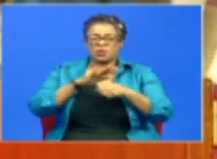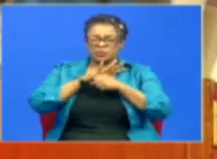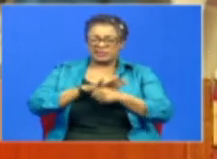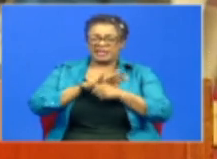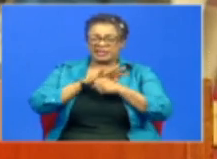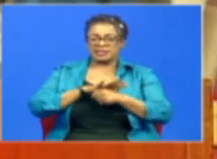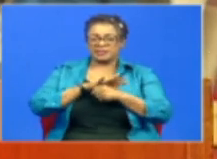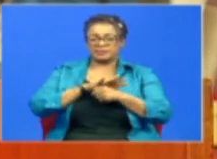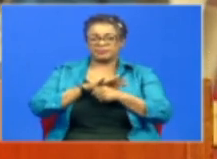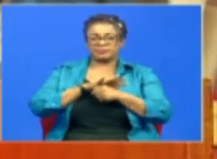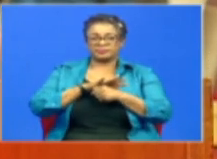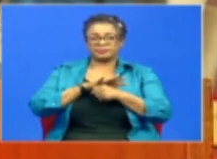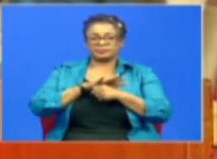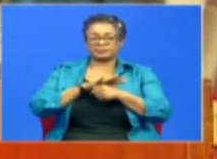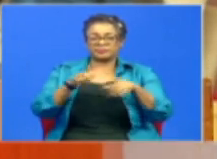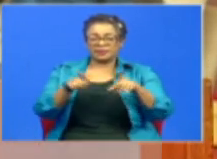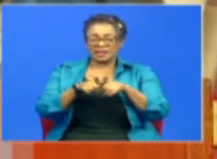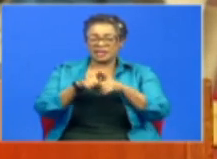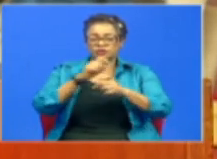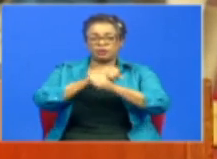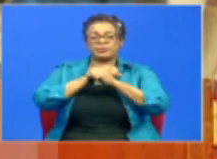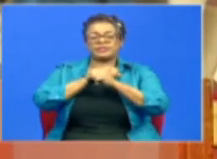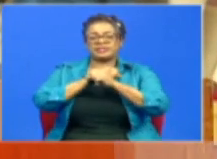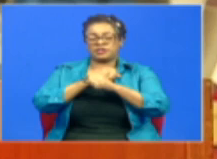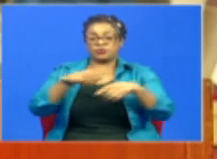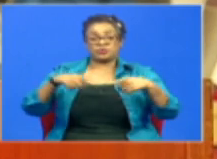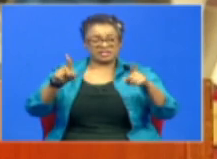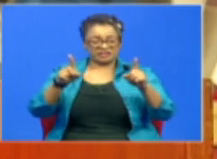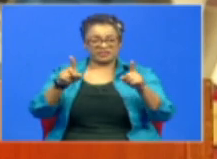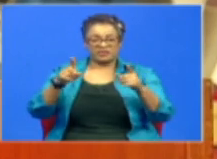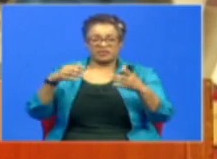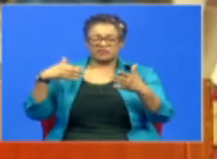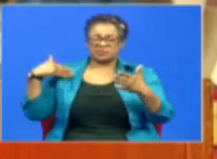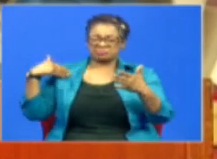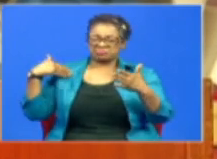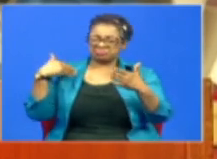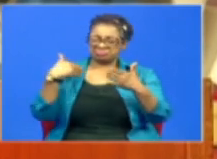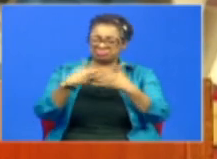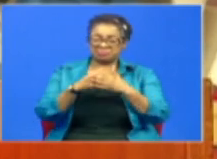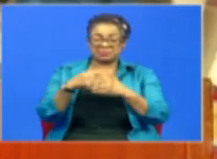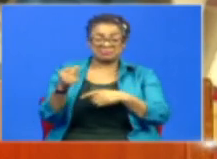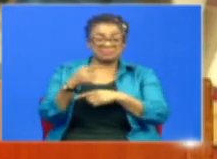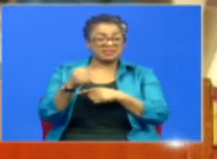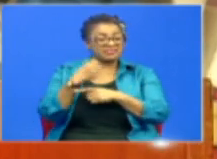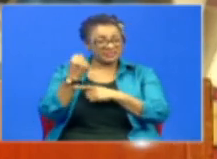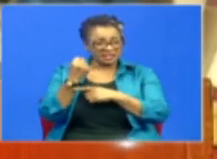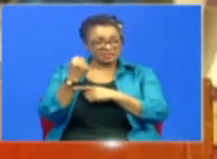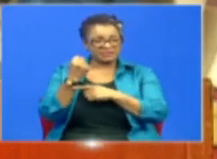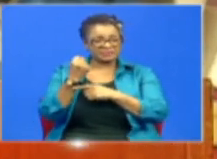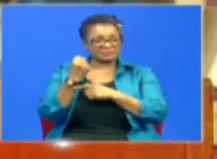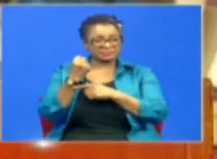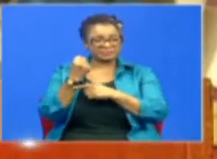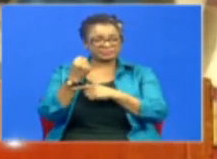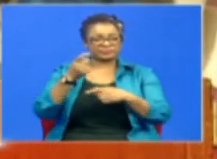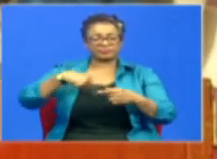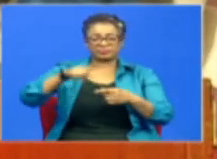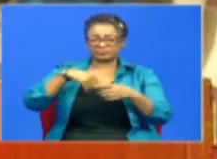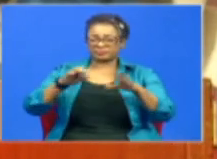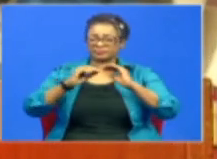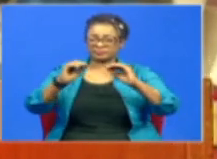yourselves, even as you protect yourselves. For the last over 5 months, we have taught